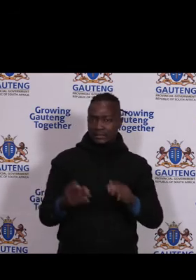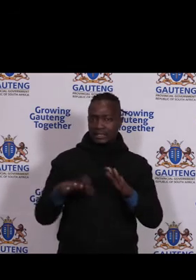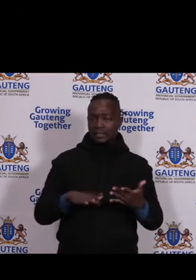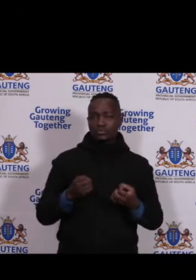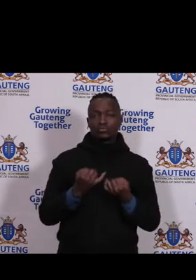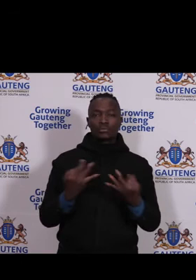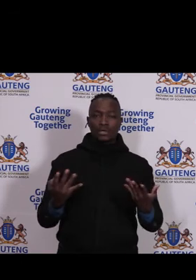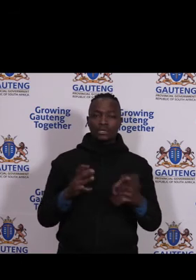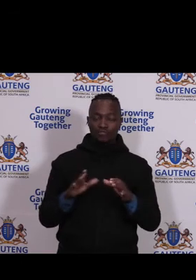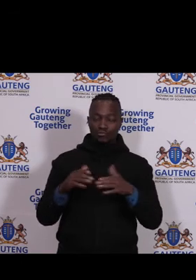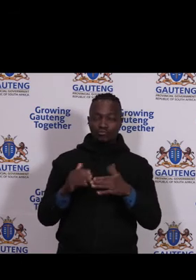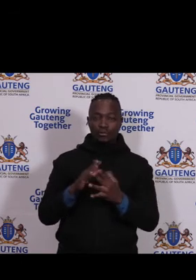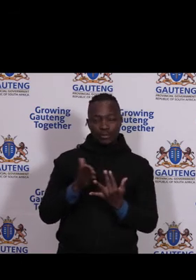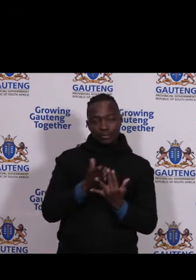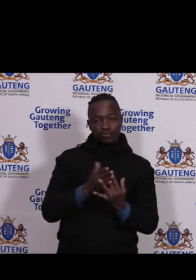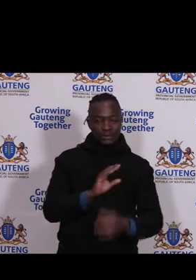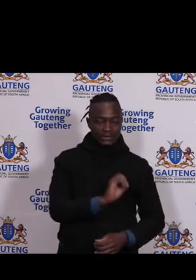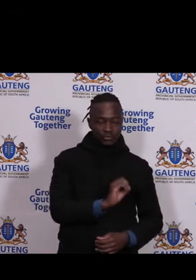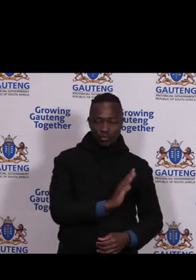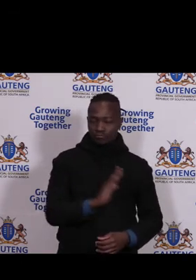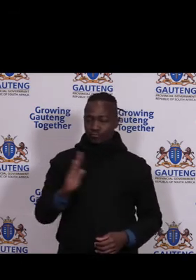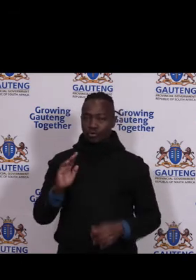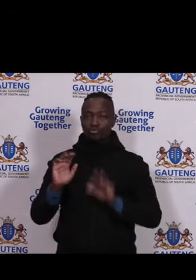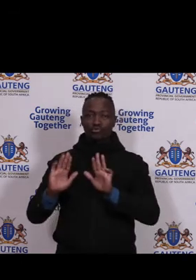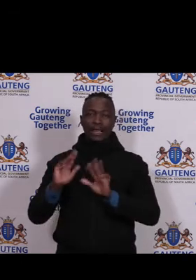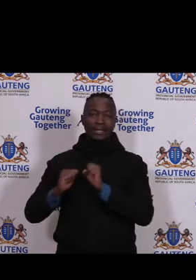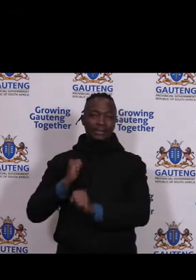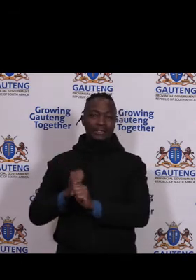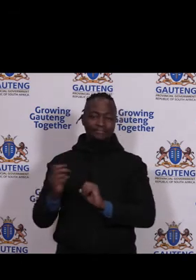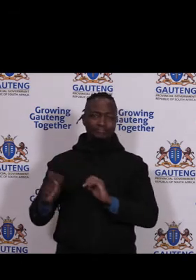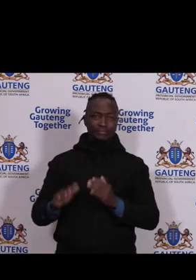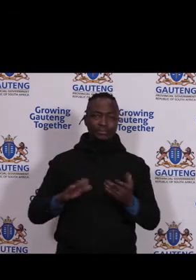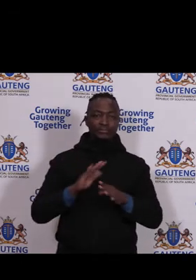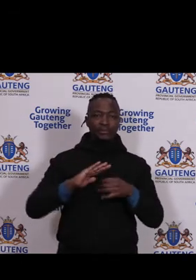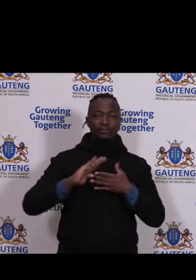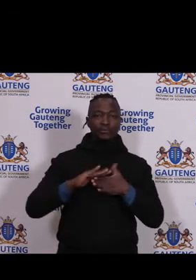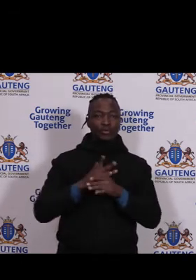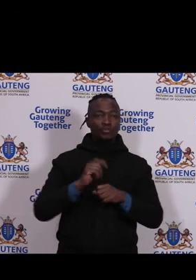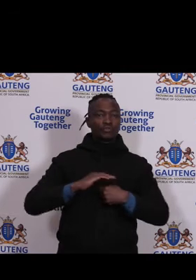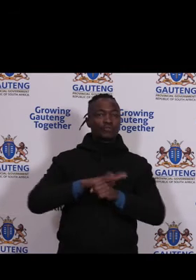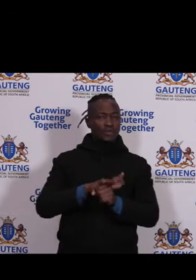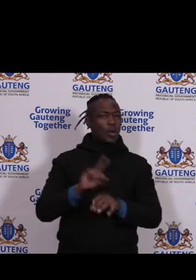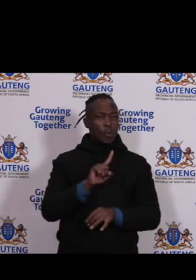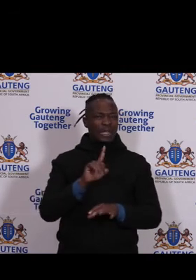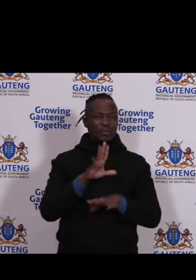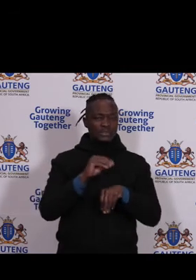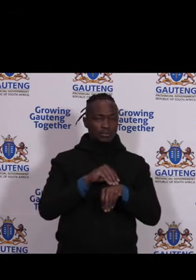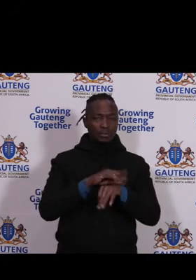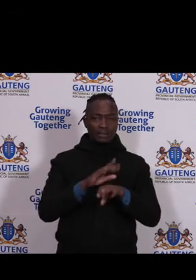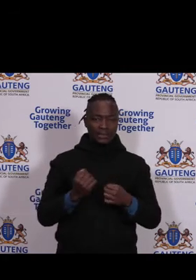those group of between 0 to 9. What was the underlying issue which contributed to them.